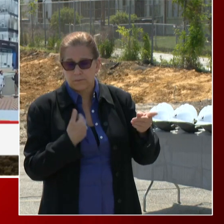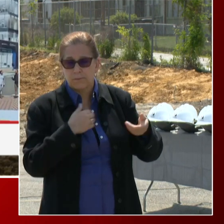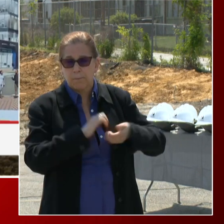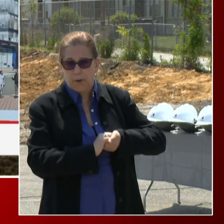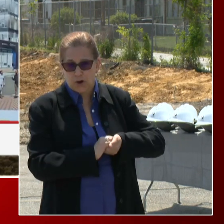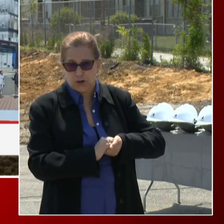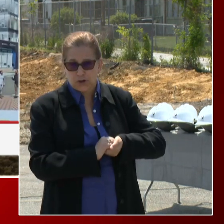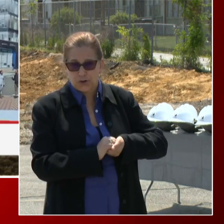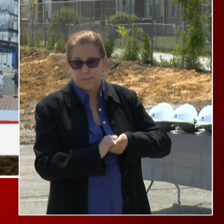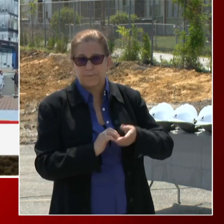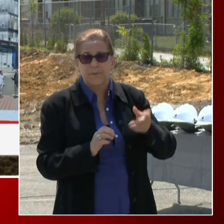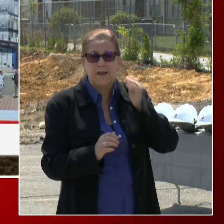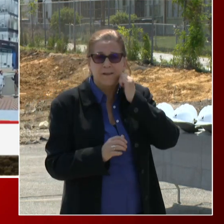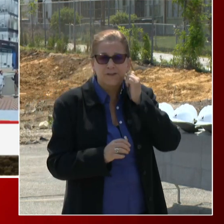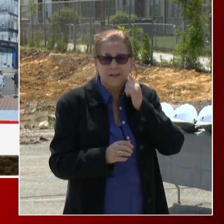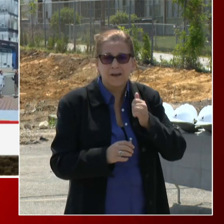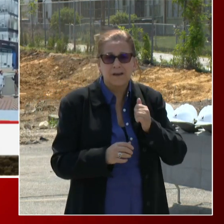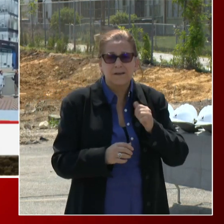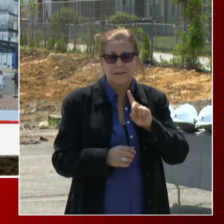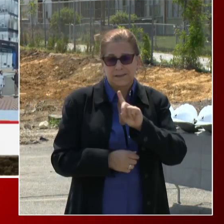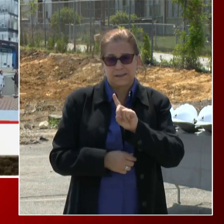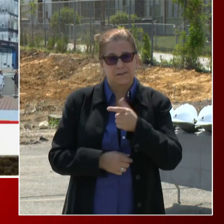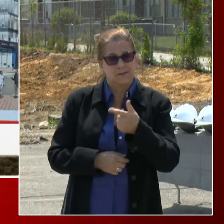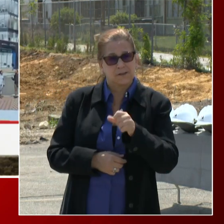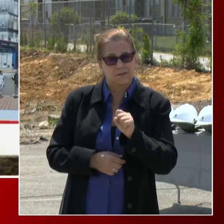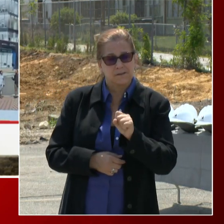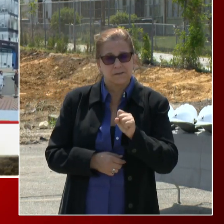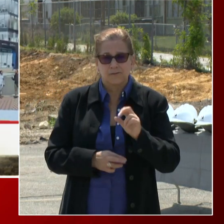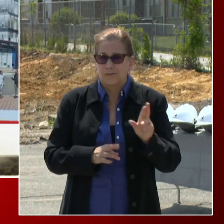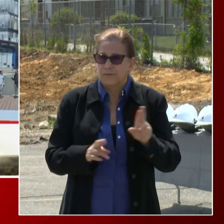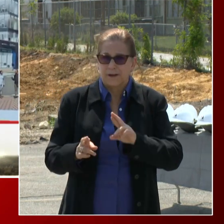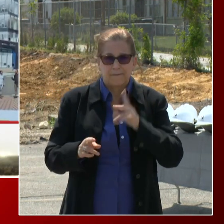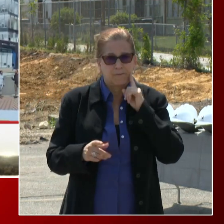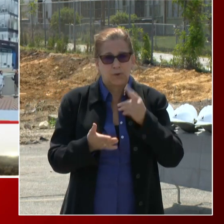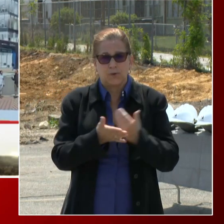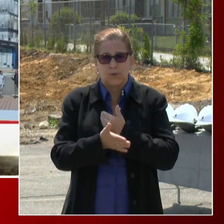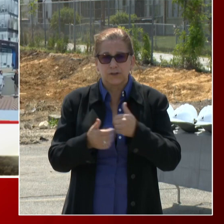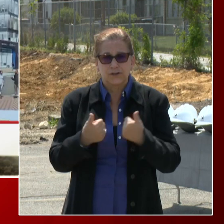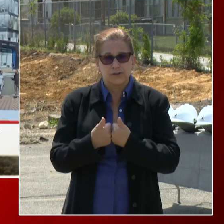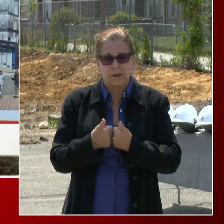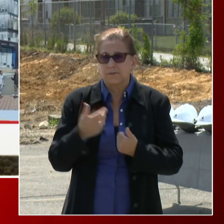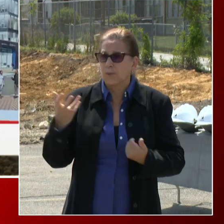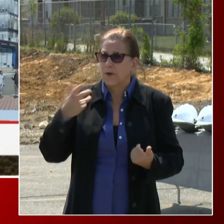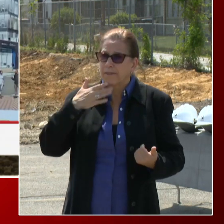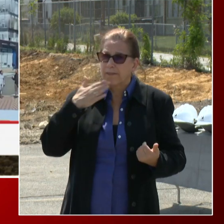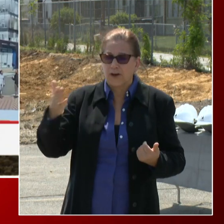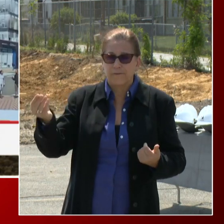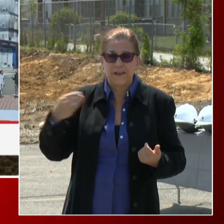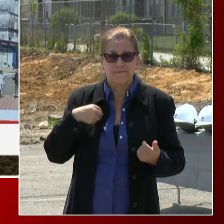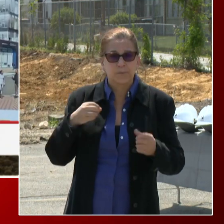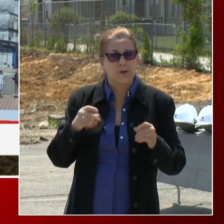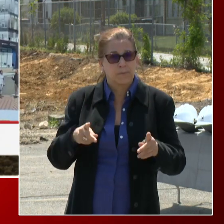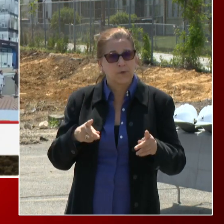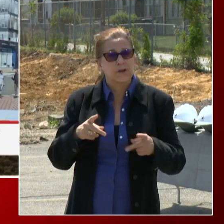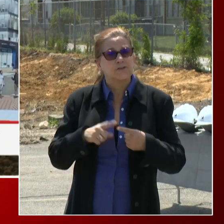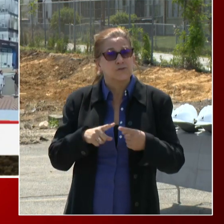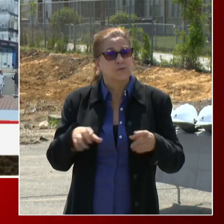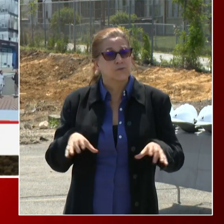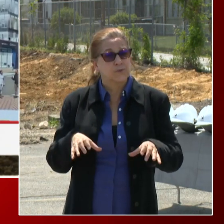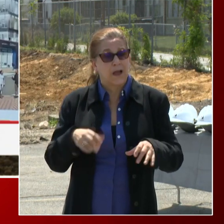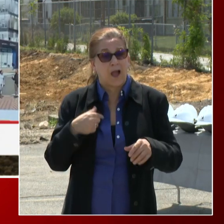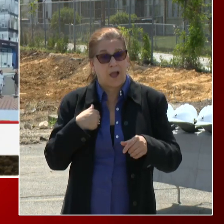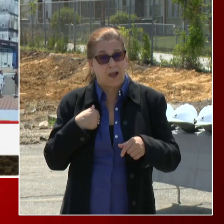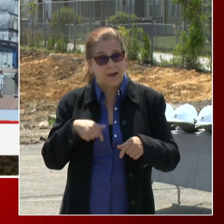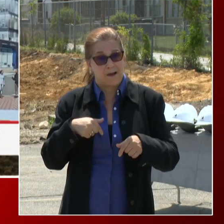challenge. So today, I want to thank you for giving us the opportunity to be the first agency since signing the